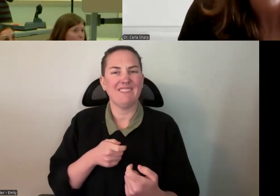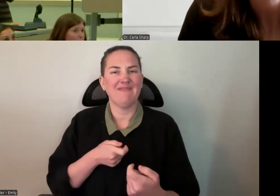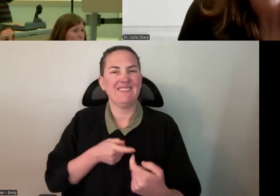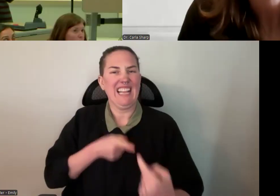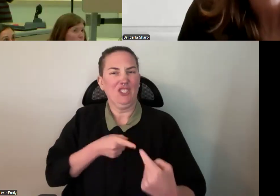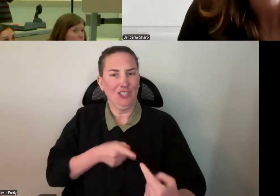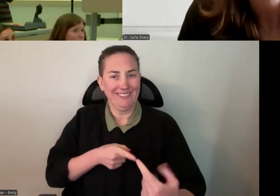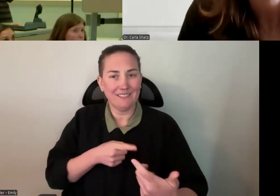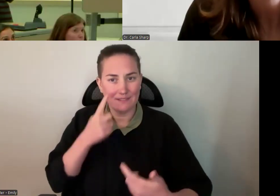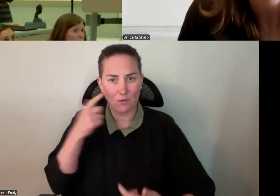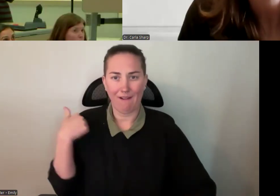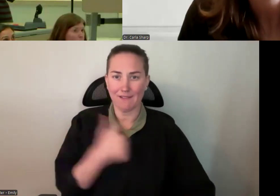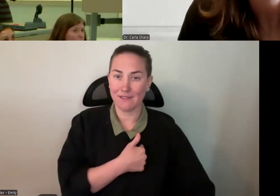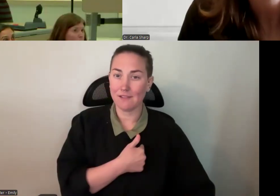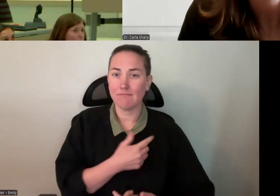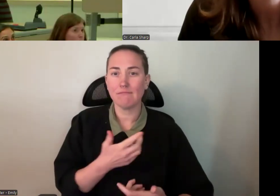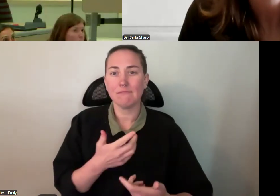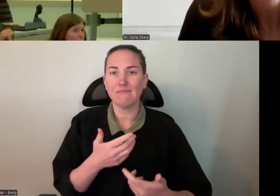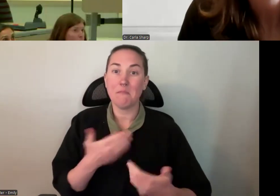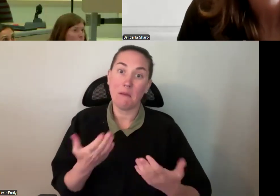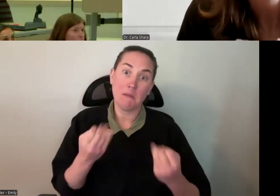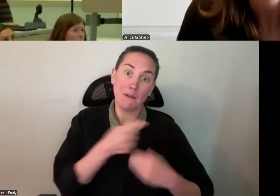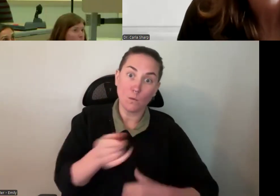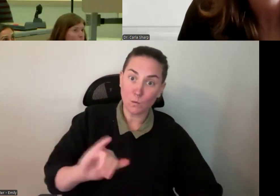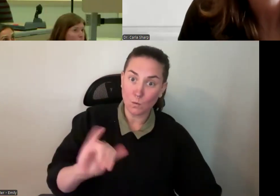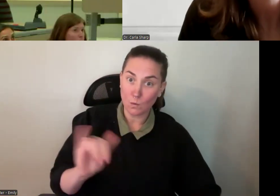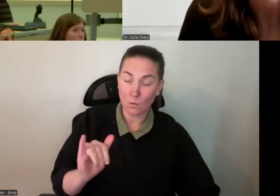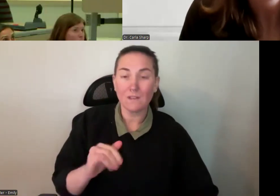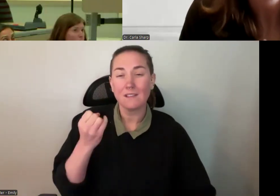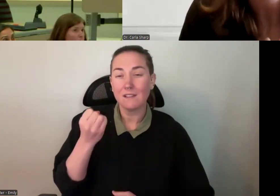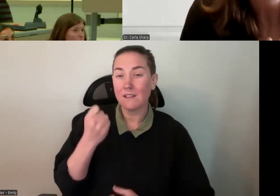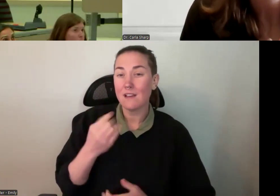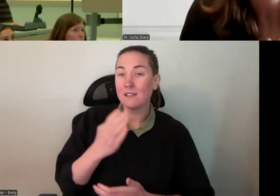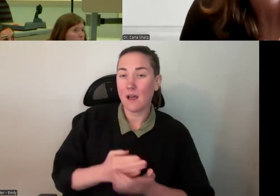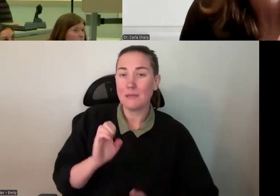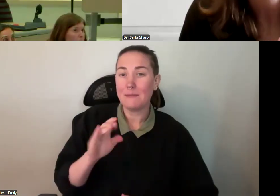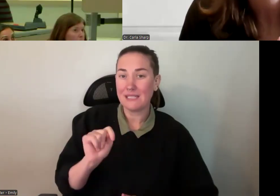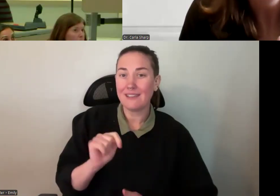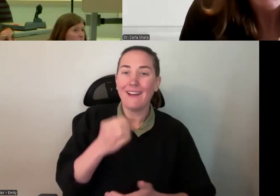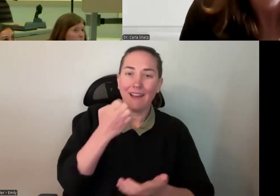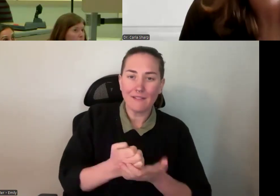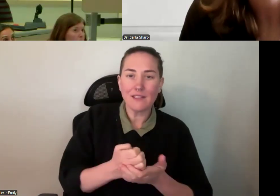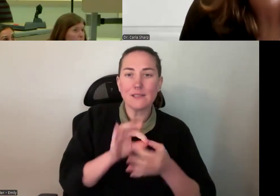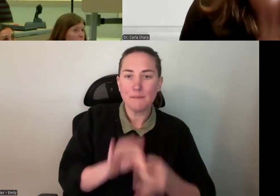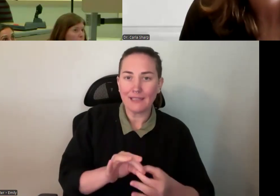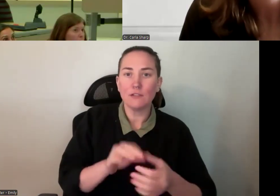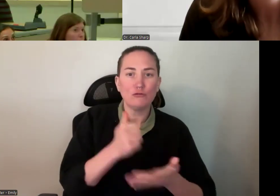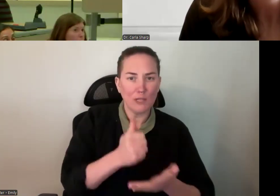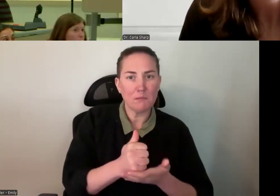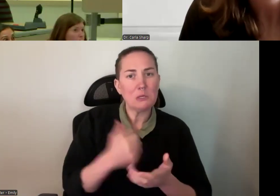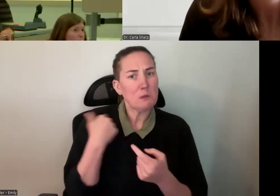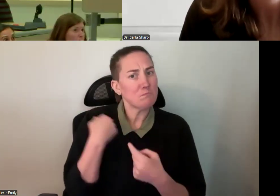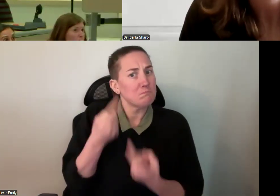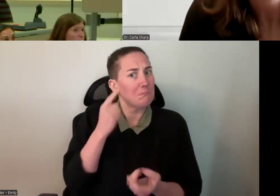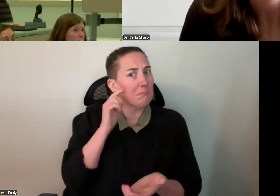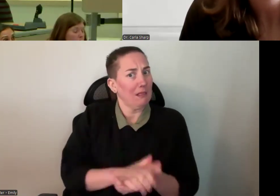for many of us in this room between those evidence-based treatments that we know or have been led to believe are